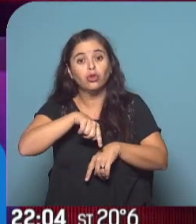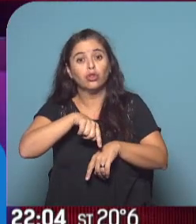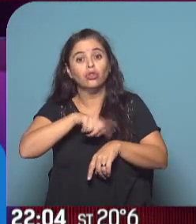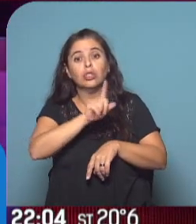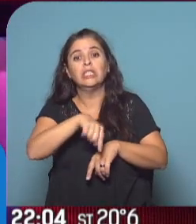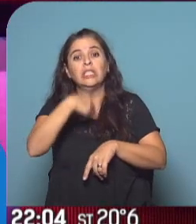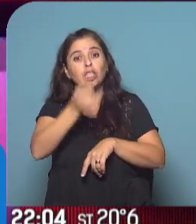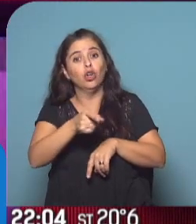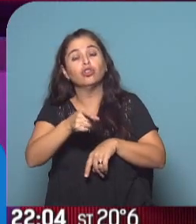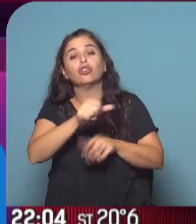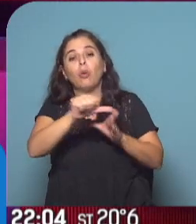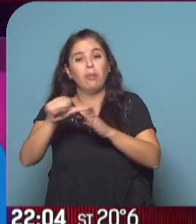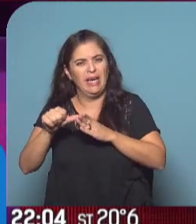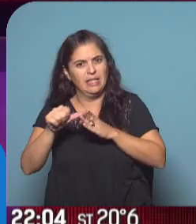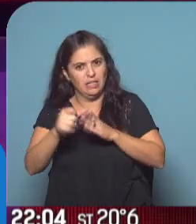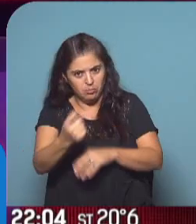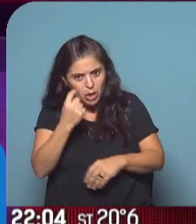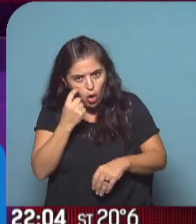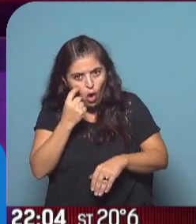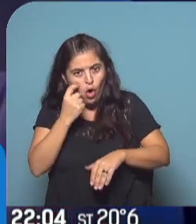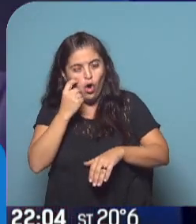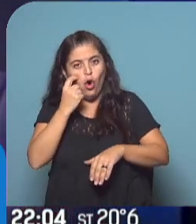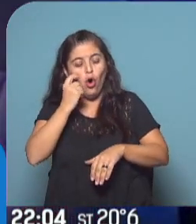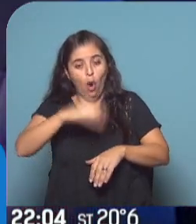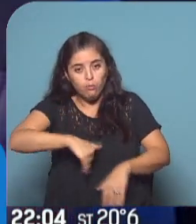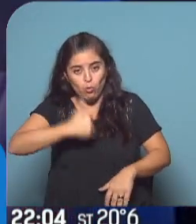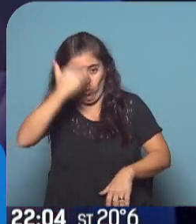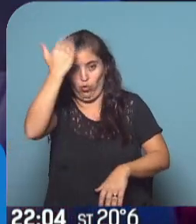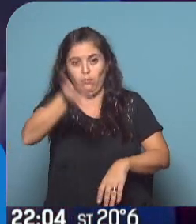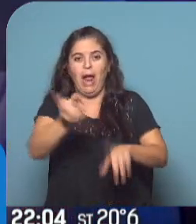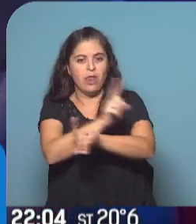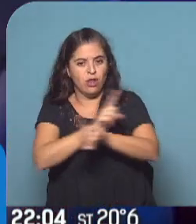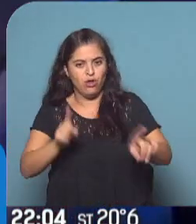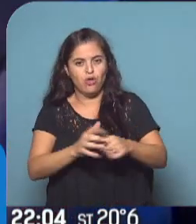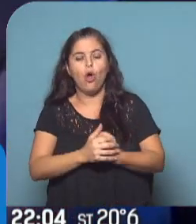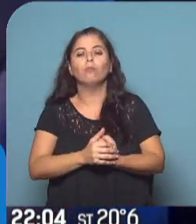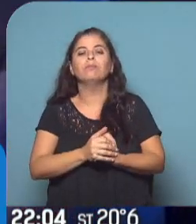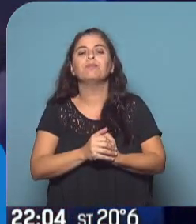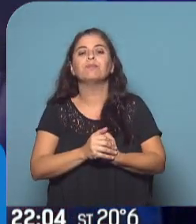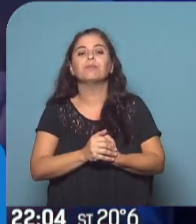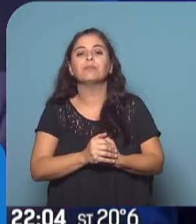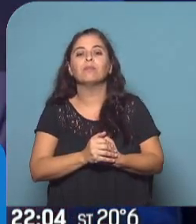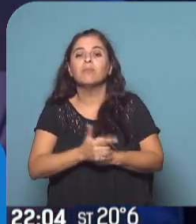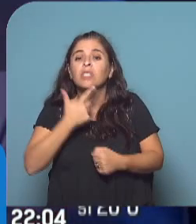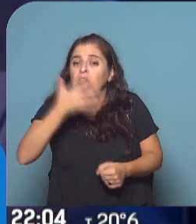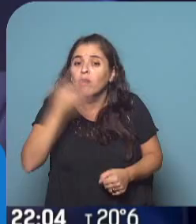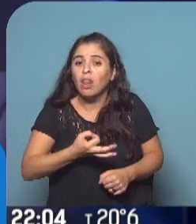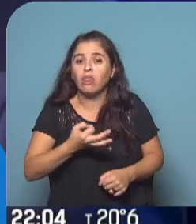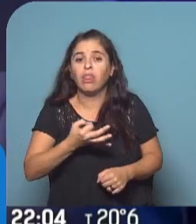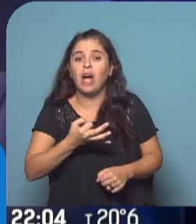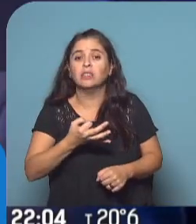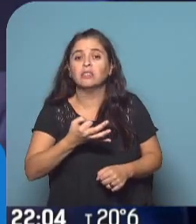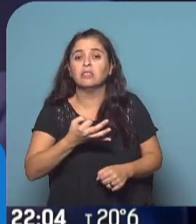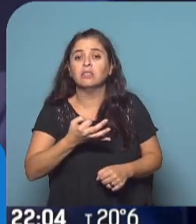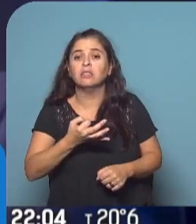non-Arab Muslim countries, many more than you can think. And it's true that we're united in our desire to